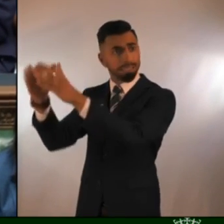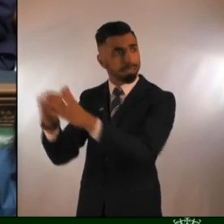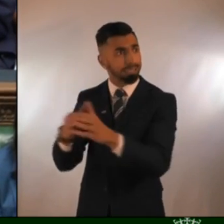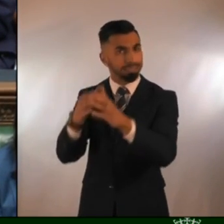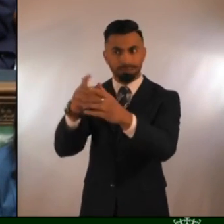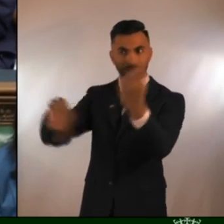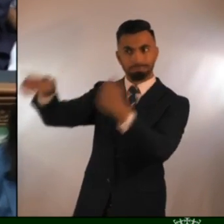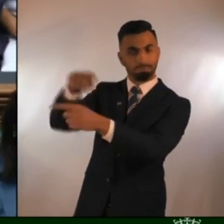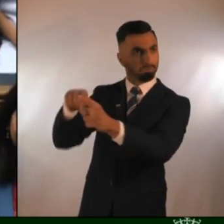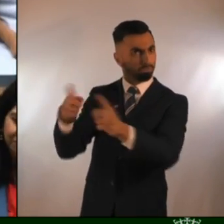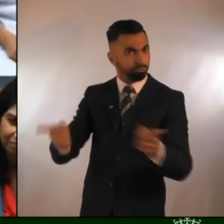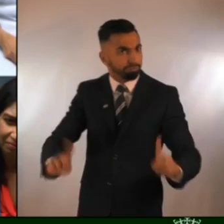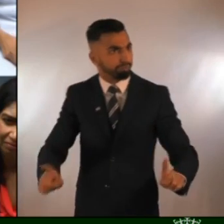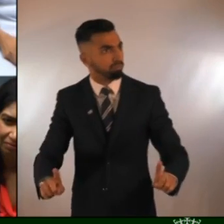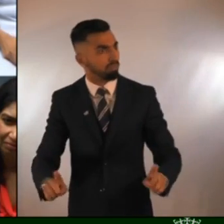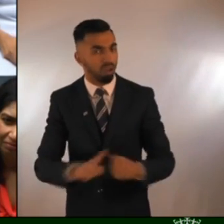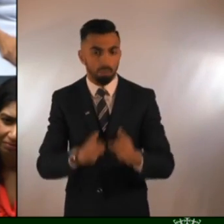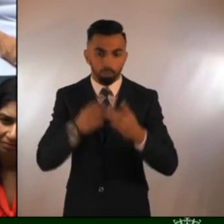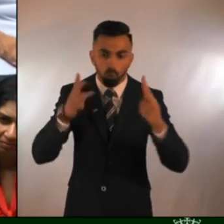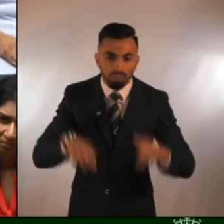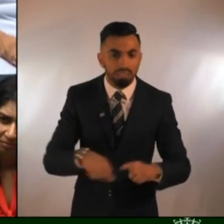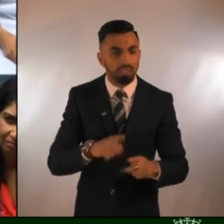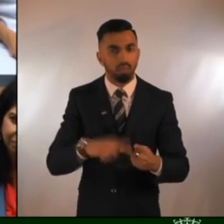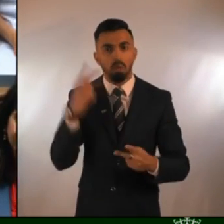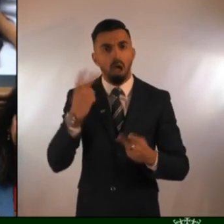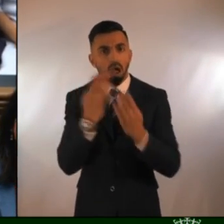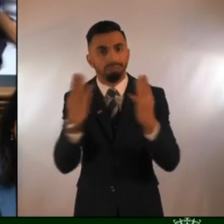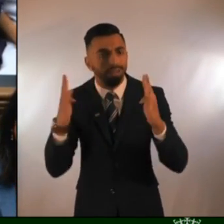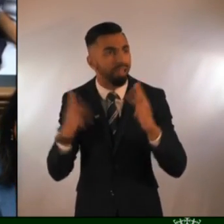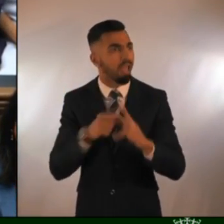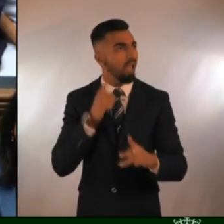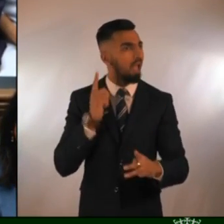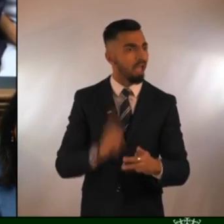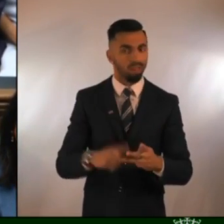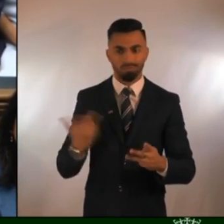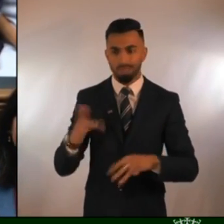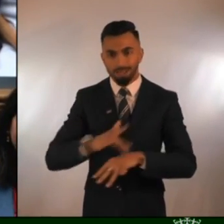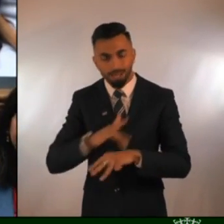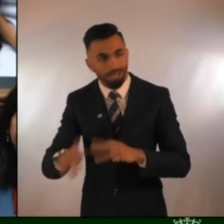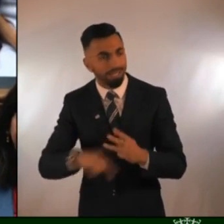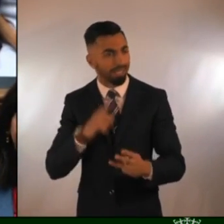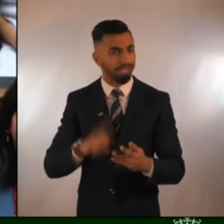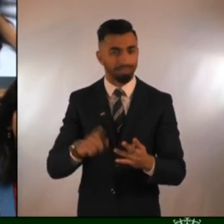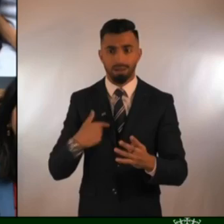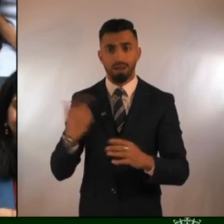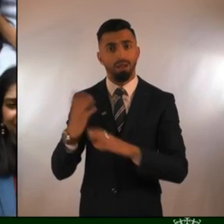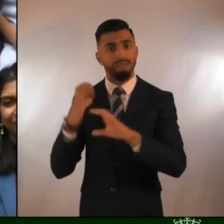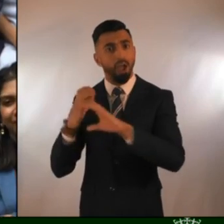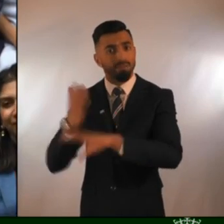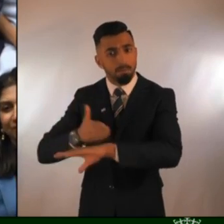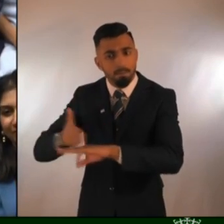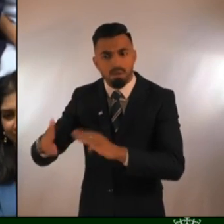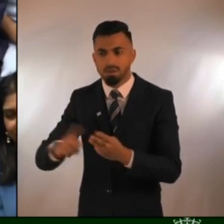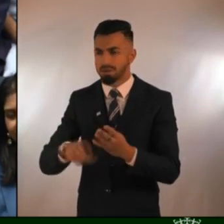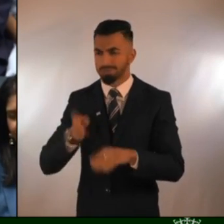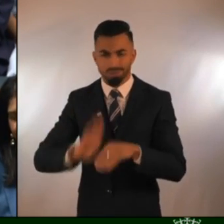this policy. Museums, art galleries and theatres, caravan parks and gyms, small hotels and B&Bs, sports